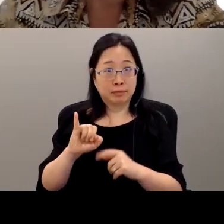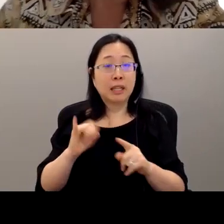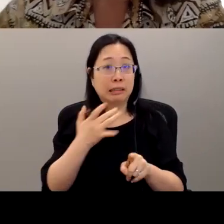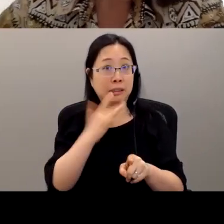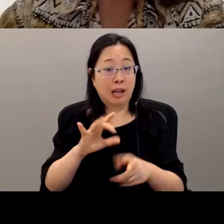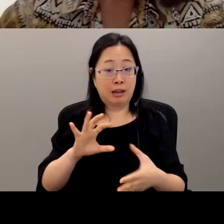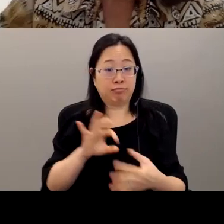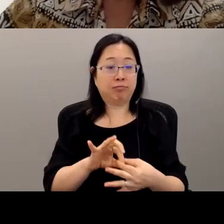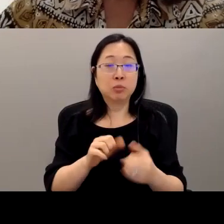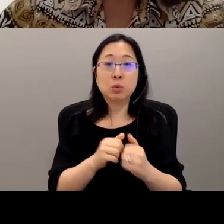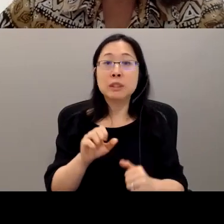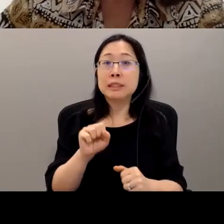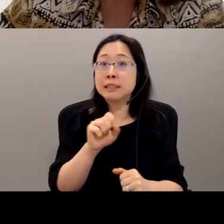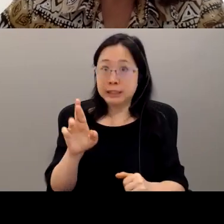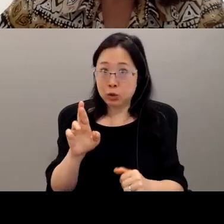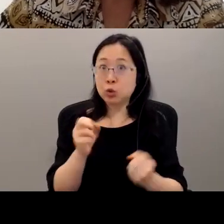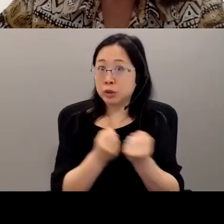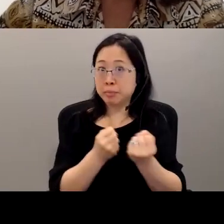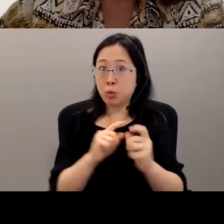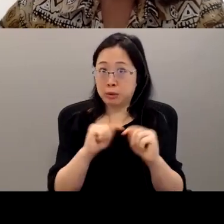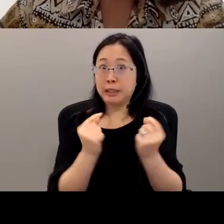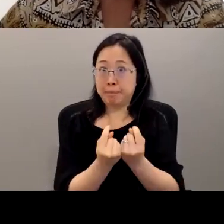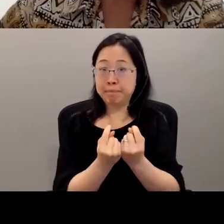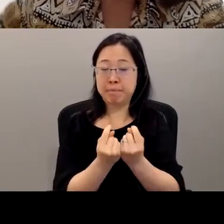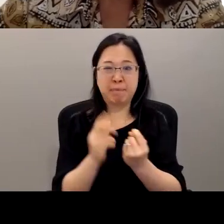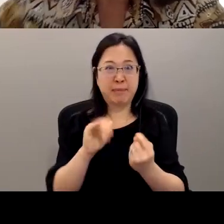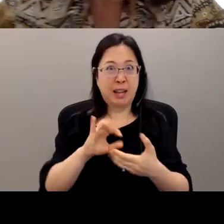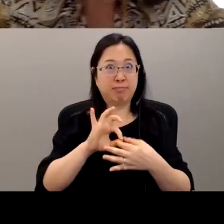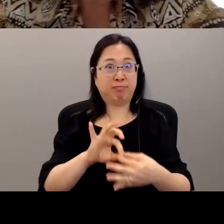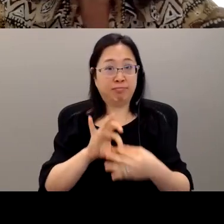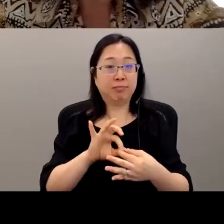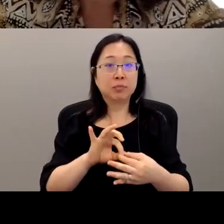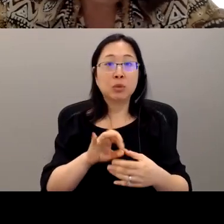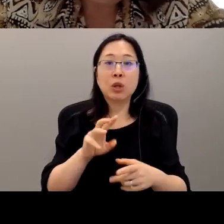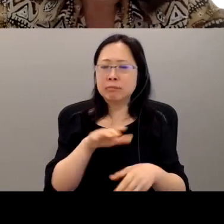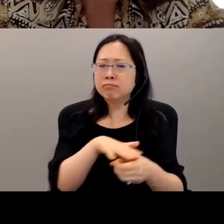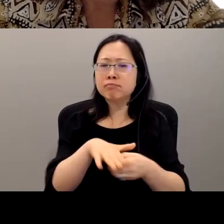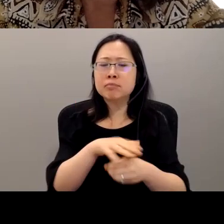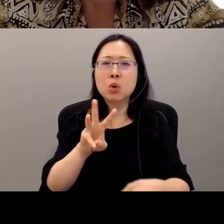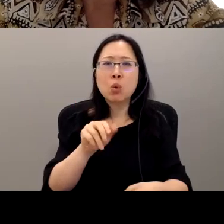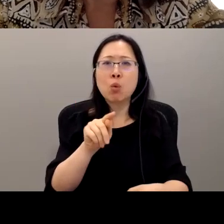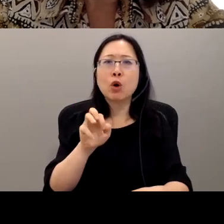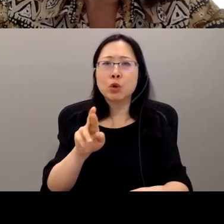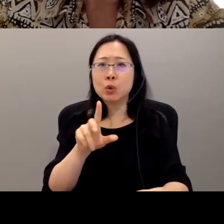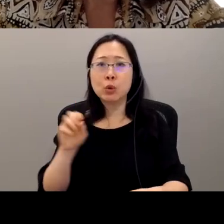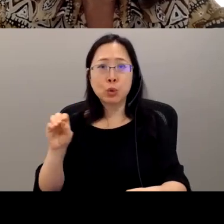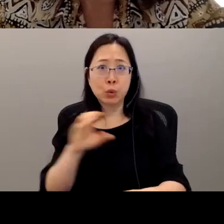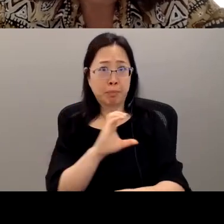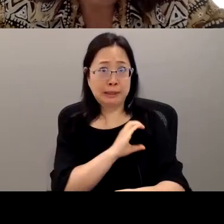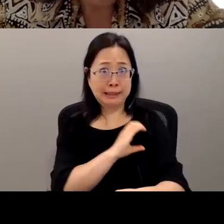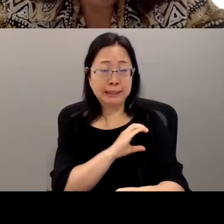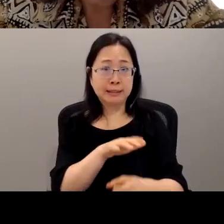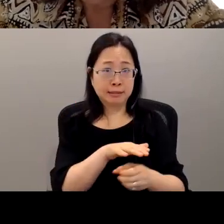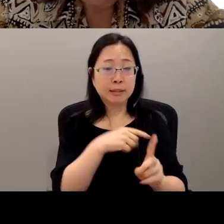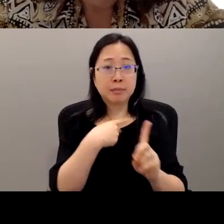in our area, which is a partnership between the Waterloo Regional Police and Waterloo Wellington